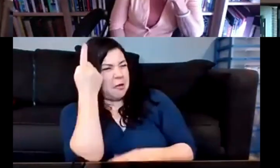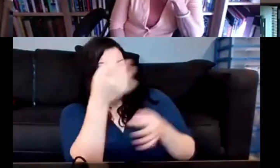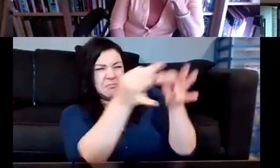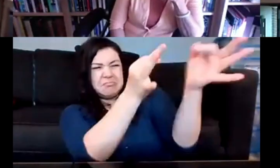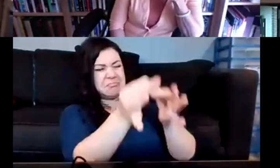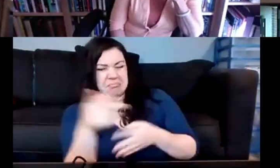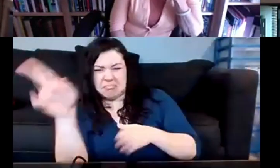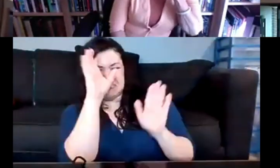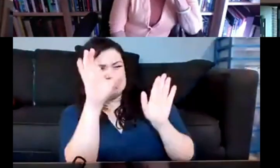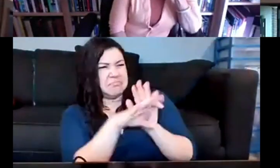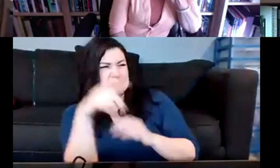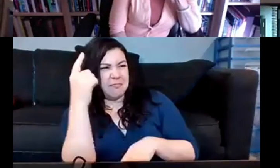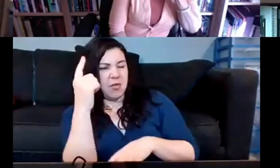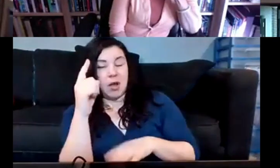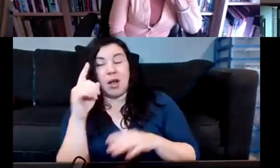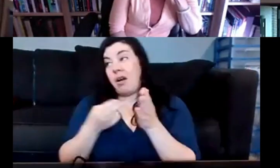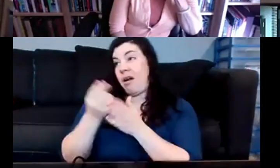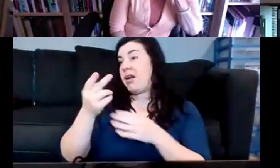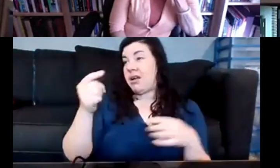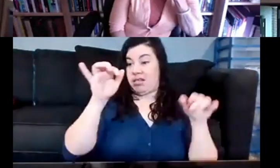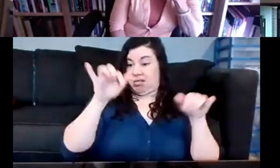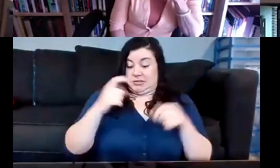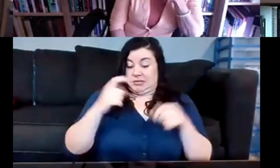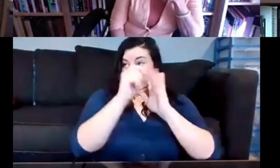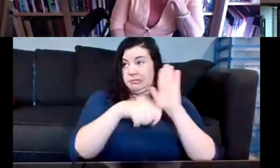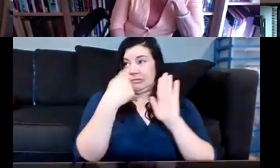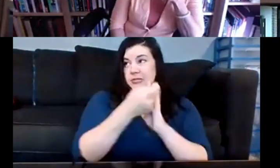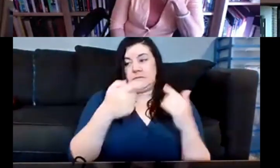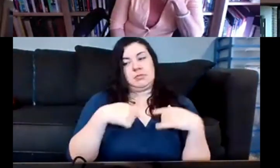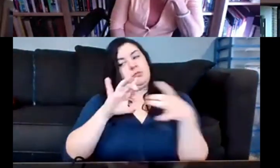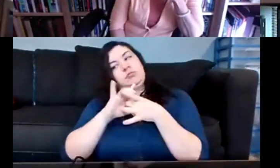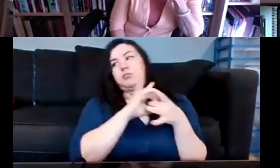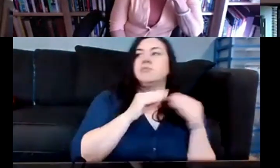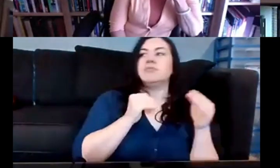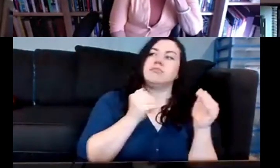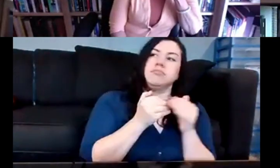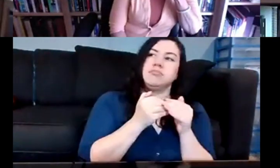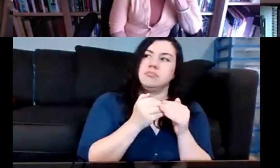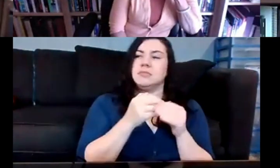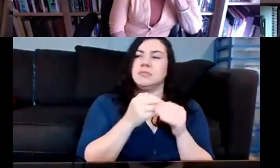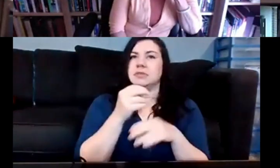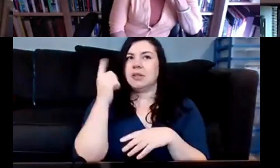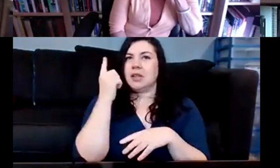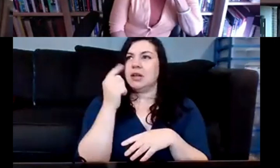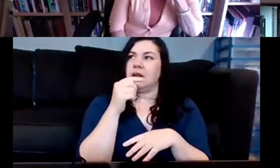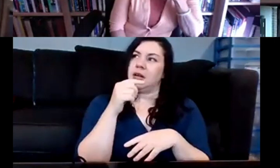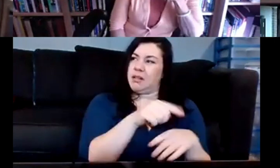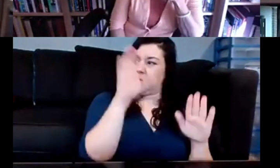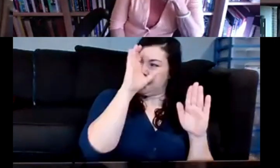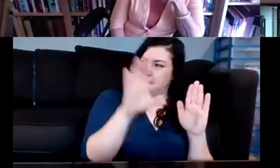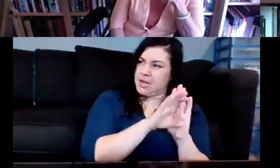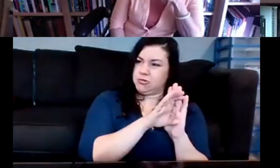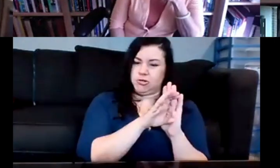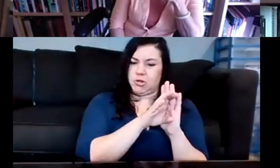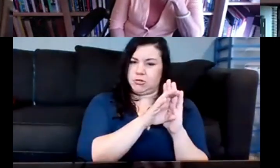And at this time, I was very attached to the fact that there isn't a harm in releasing this